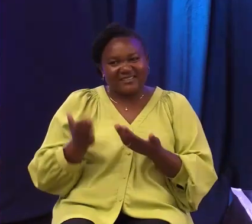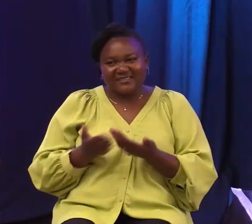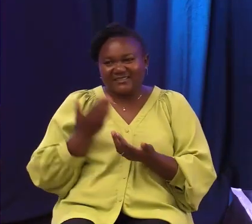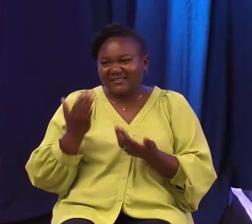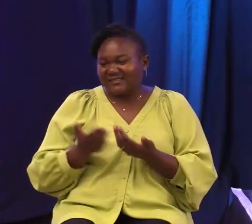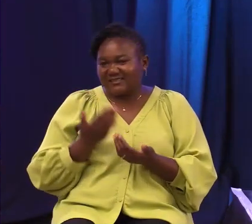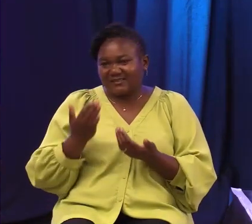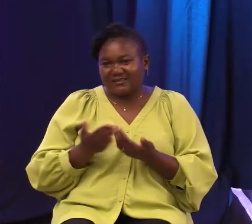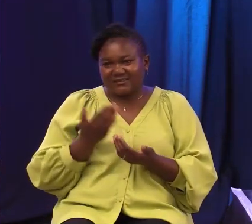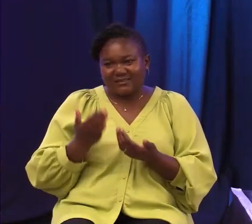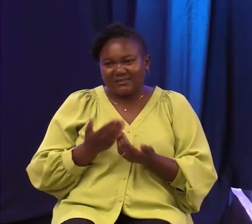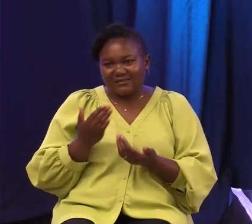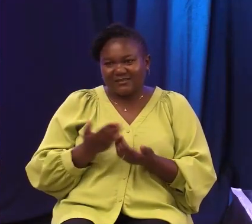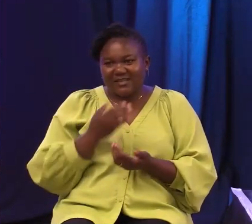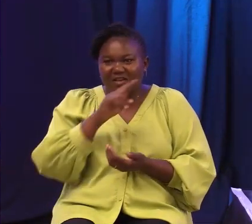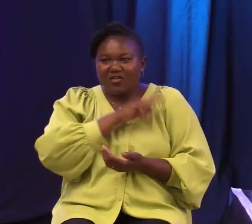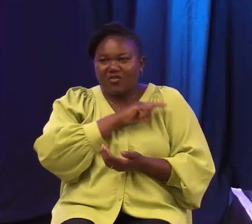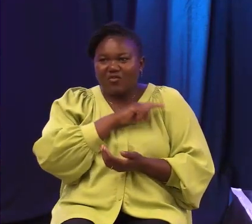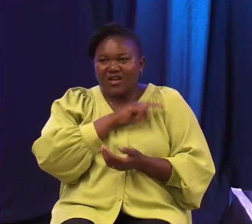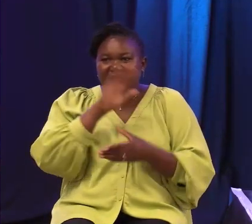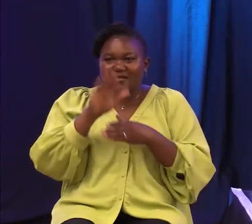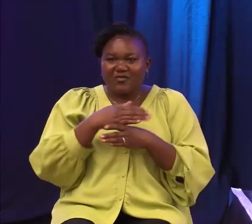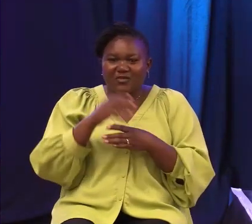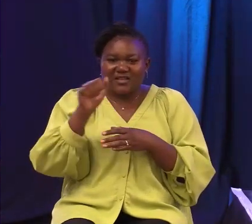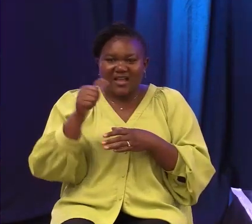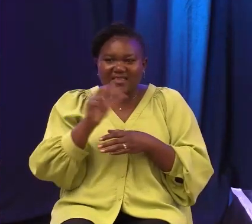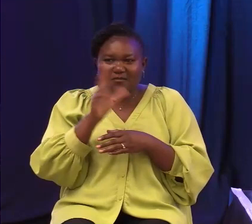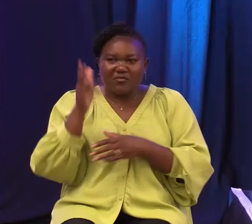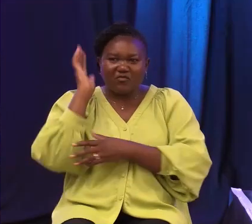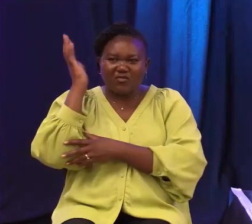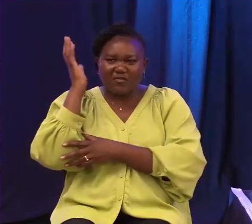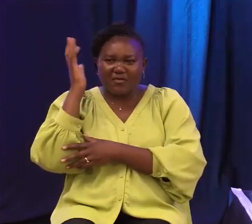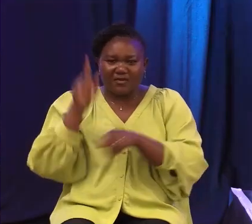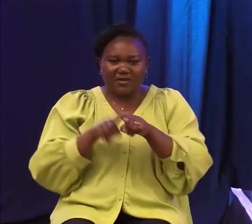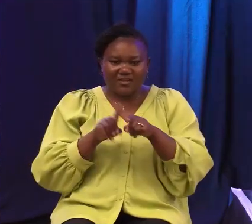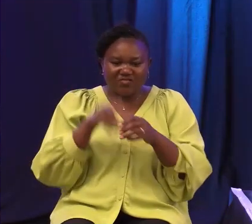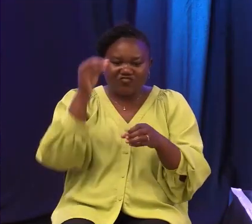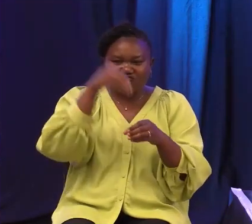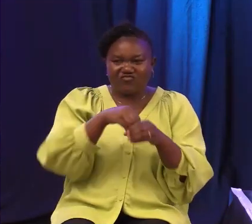because your speech has been crafted by the previous speakers.